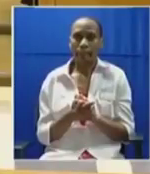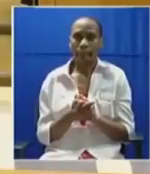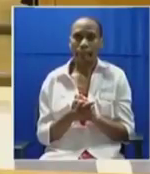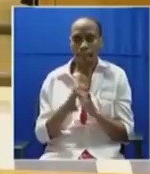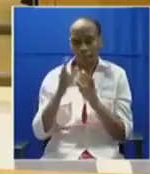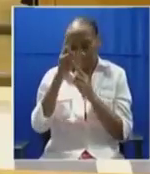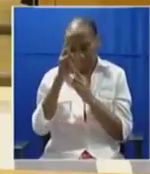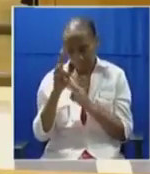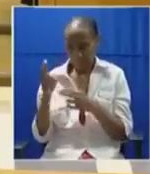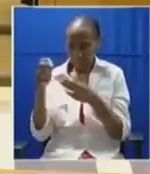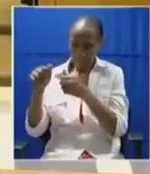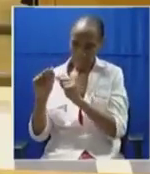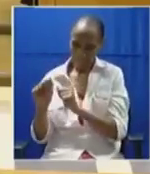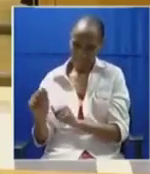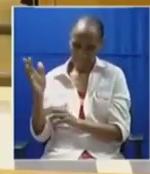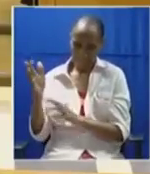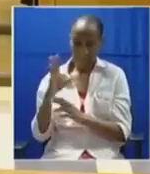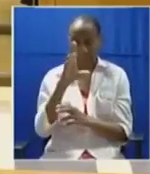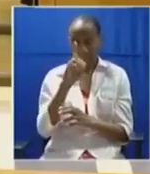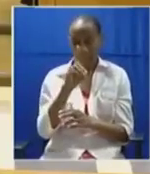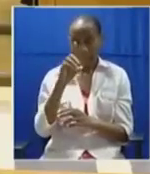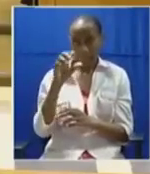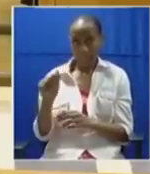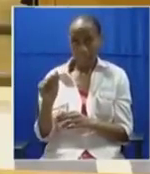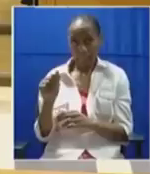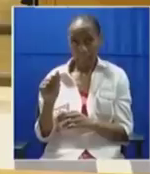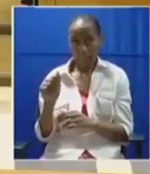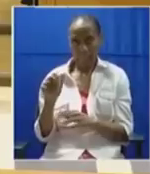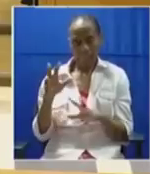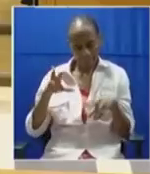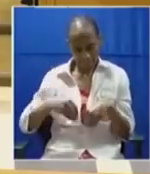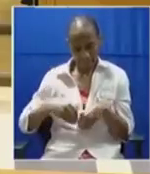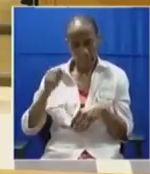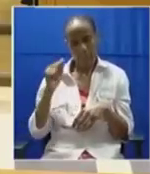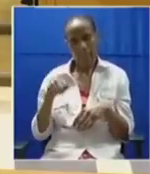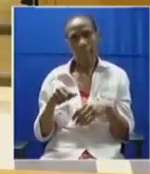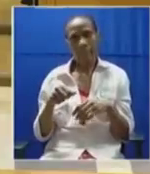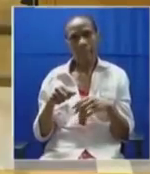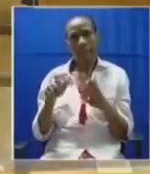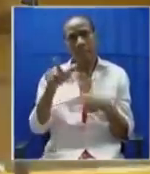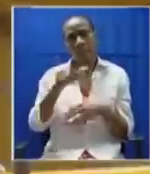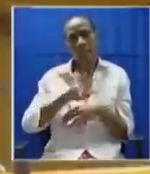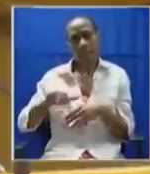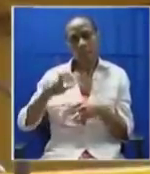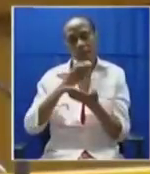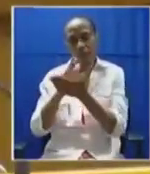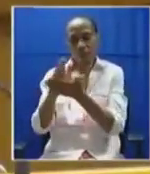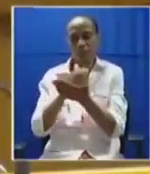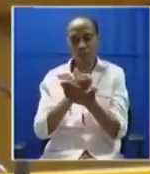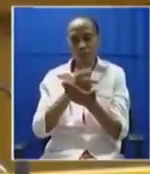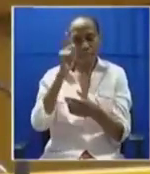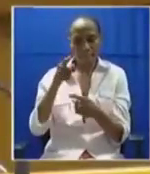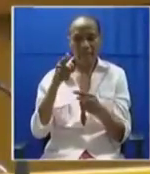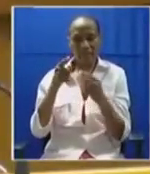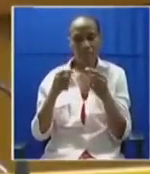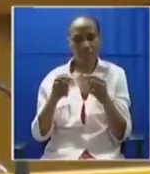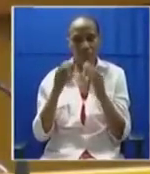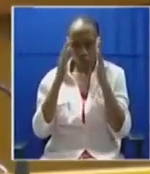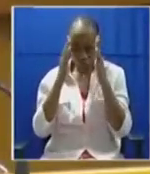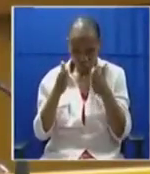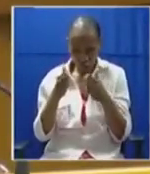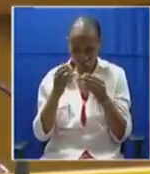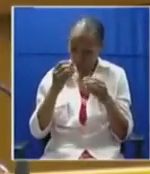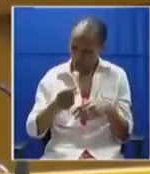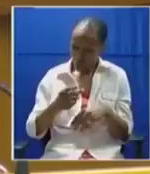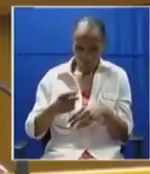Honorable House Chair, the Democratic Alliance acknowledges that effective land reform must be prioritized and pursued